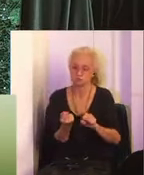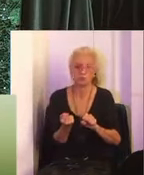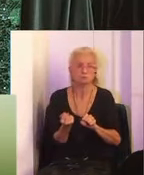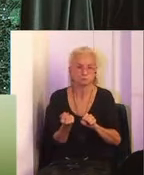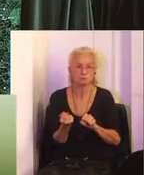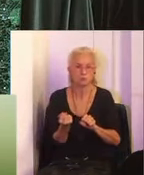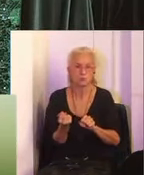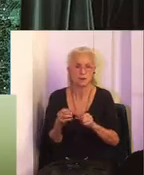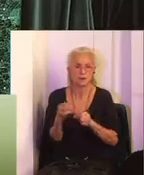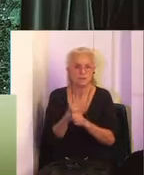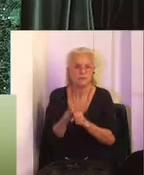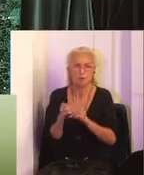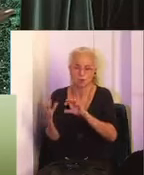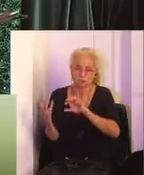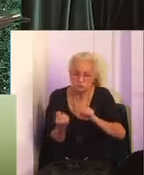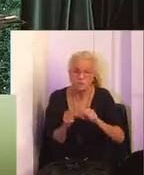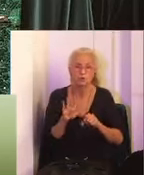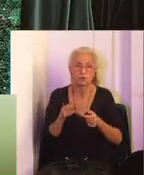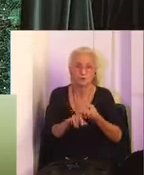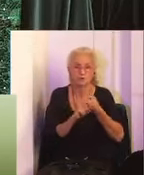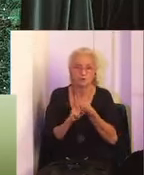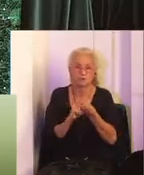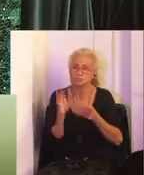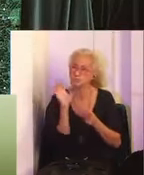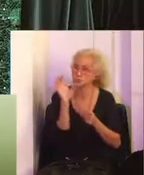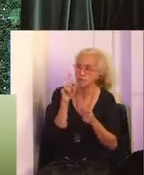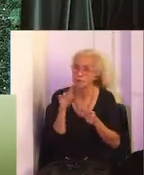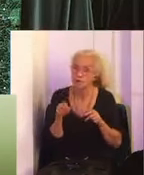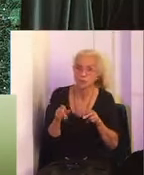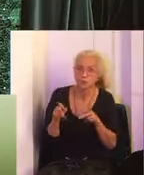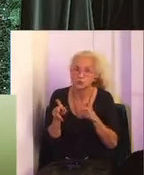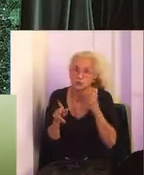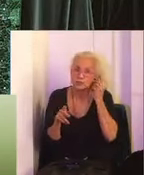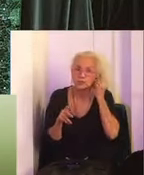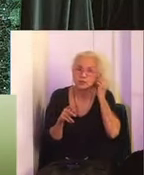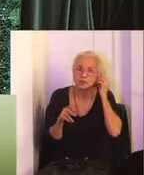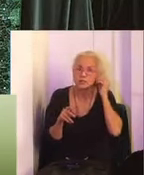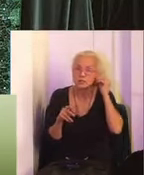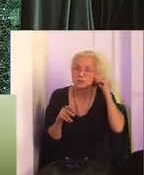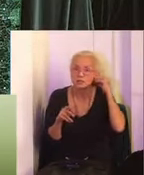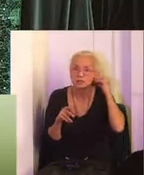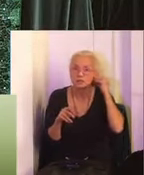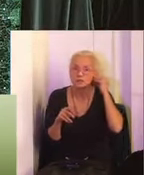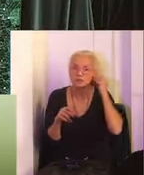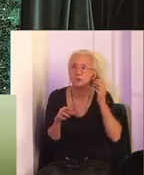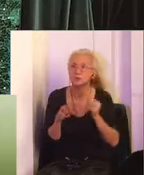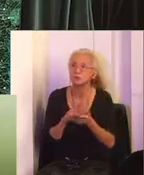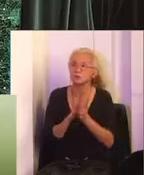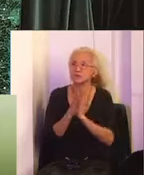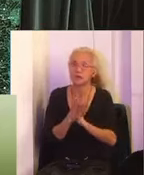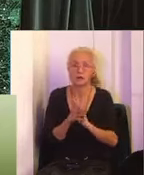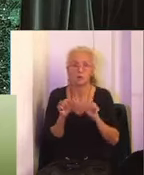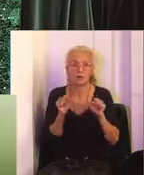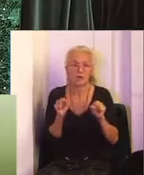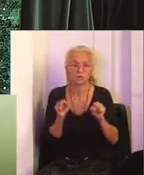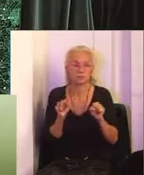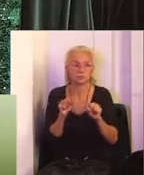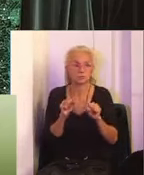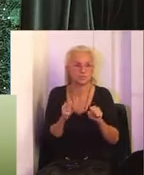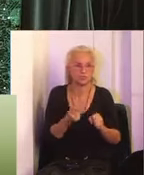friendships. Look for those opportunities of being able to be